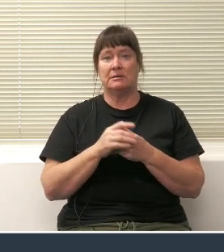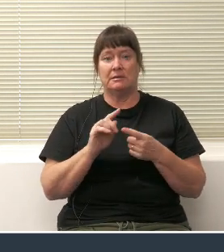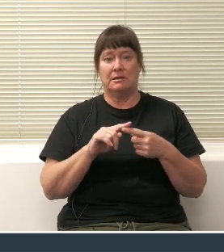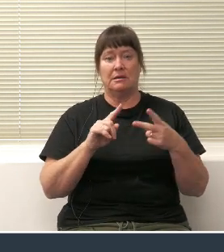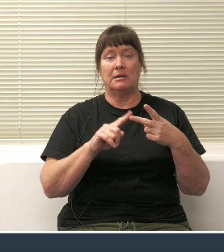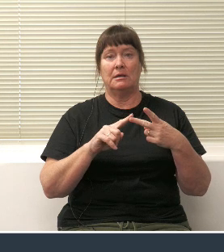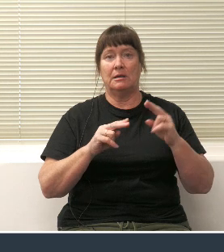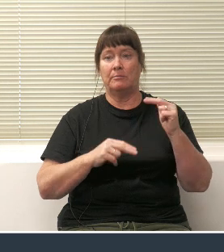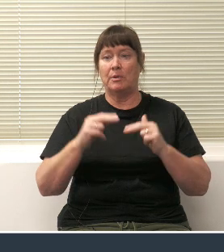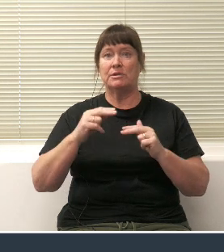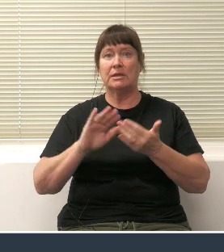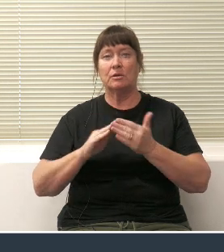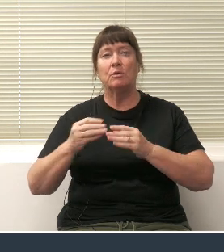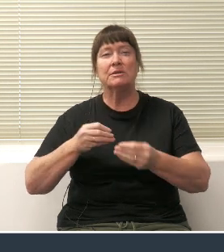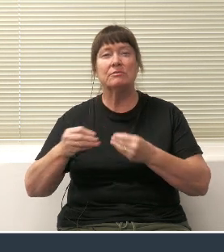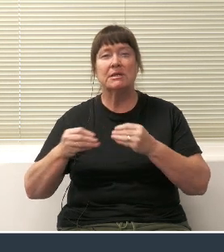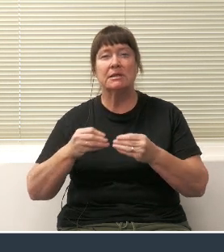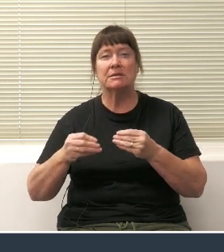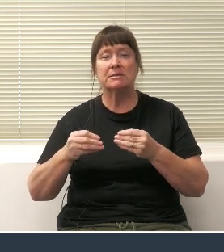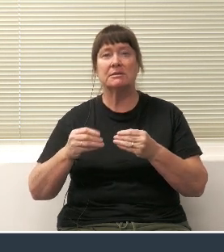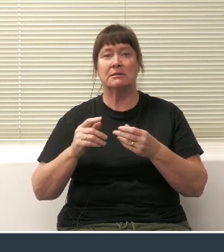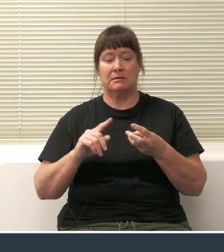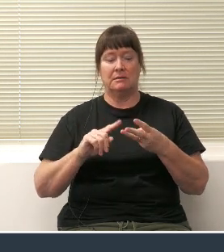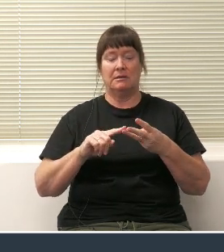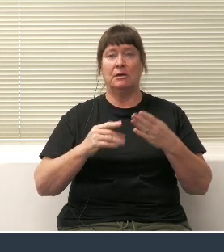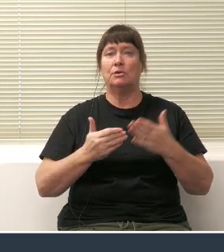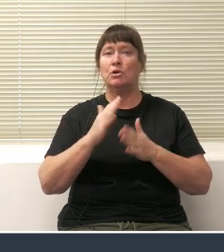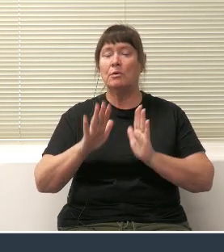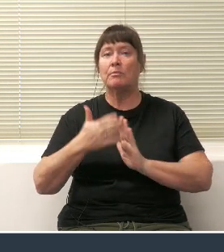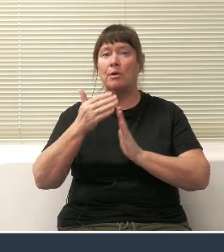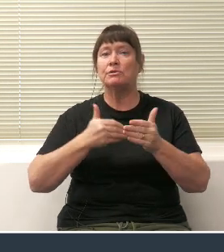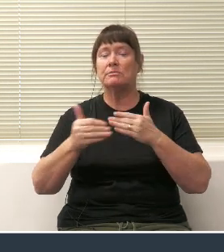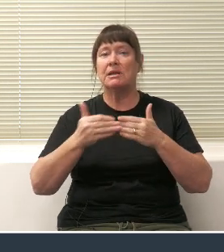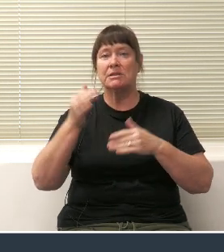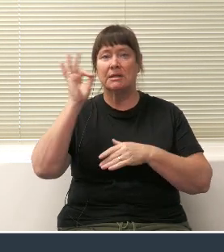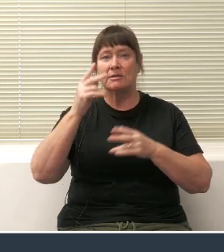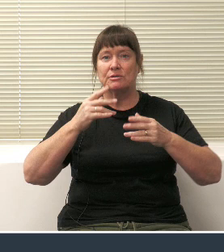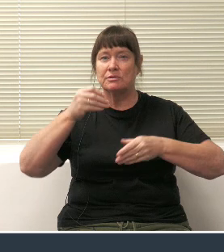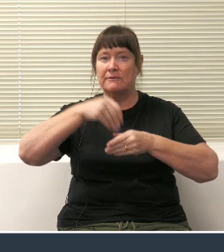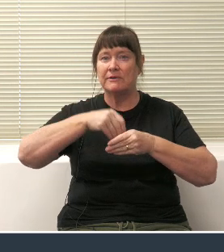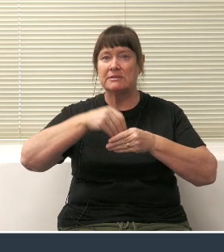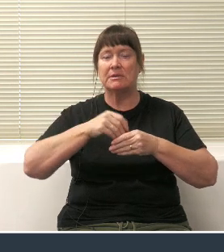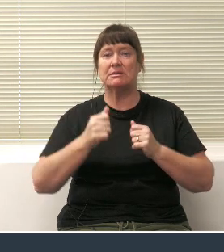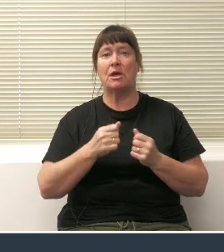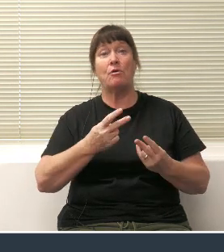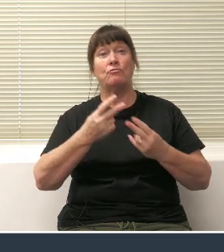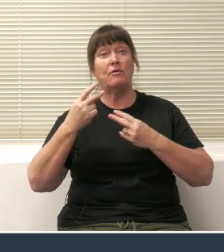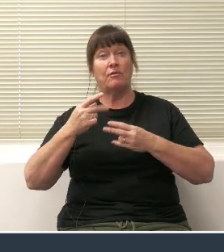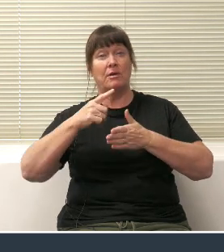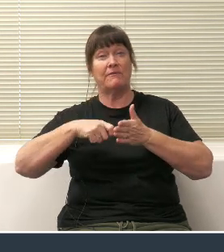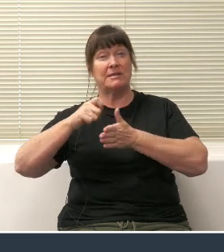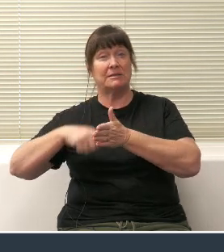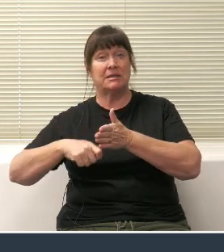up of our community resilience, a new approach to managing council's investments, reviewing our fees and charges, a